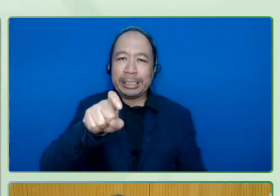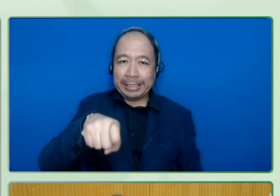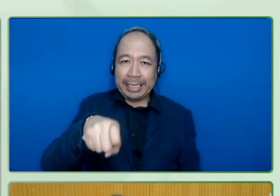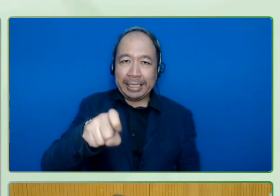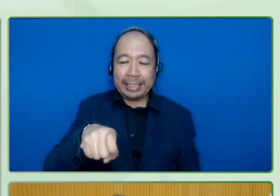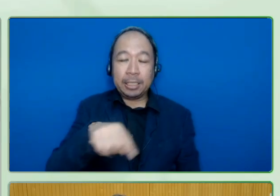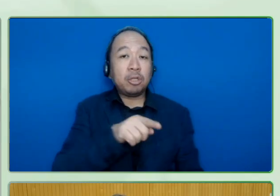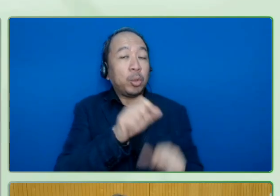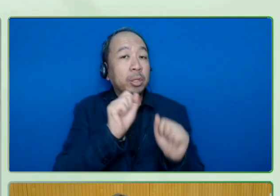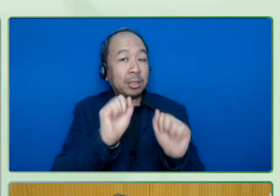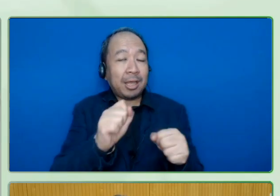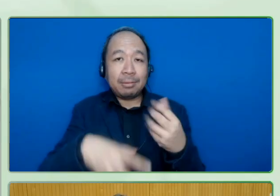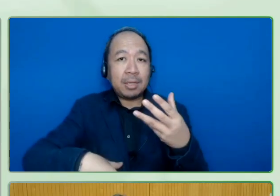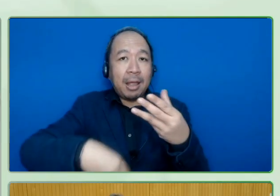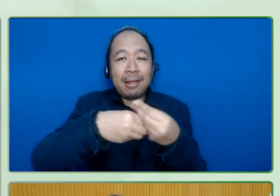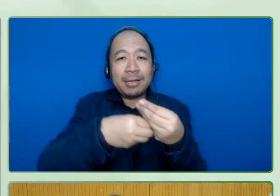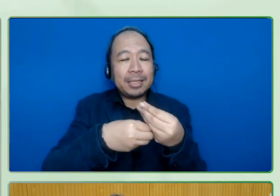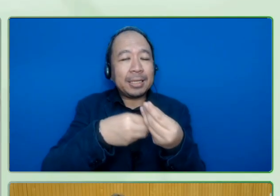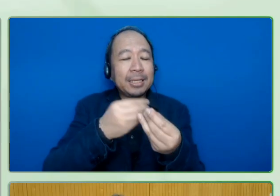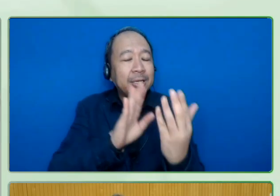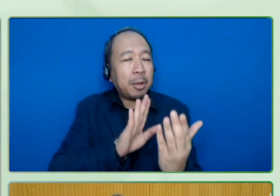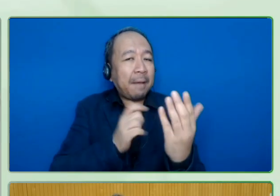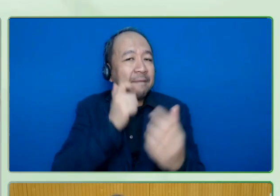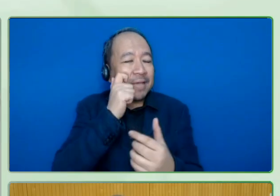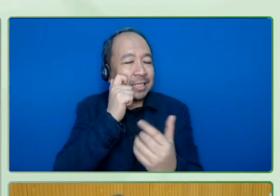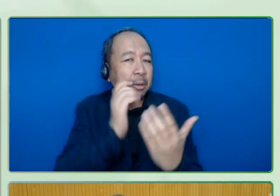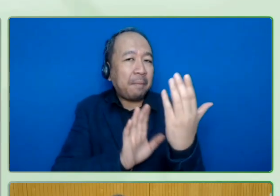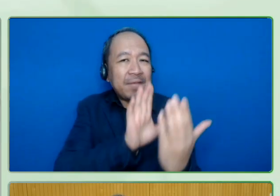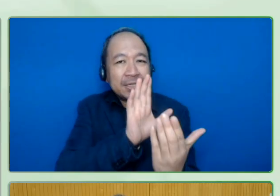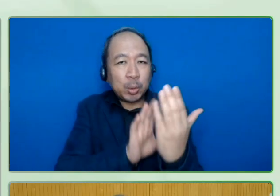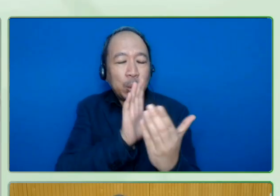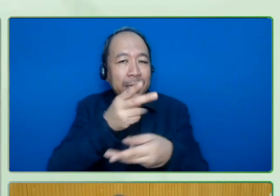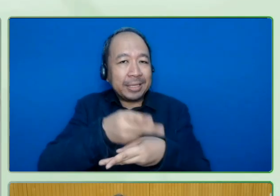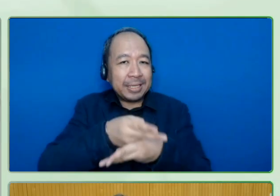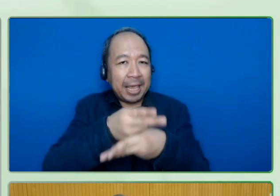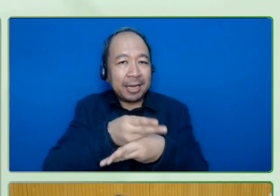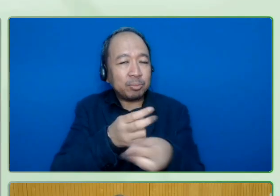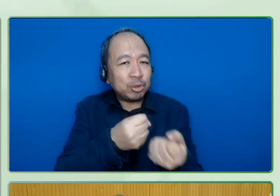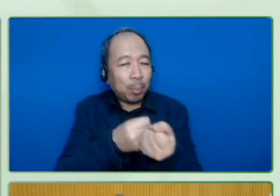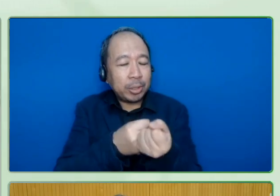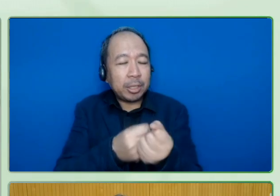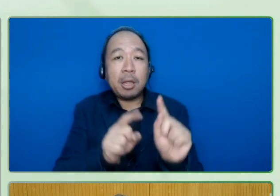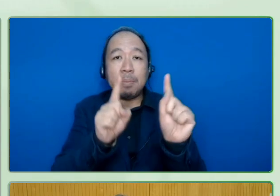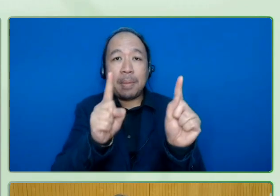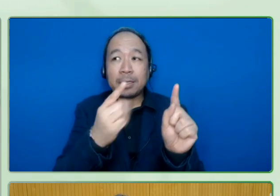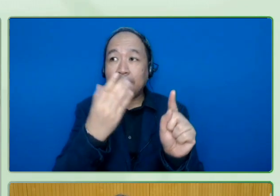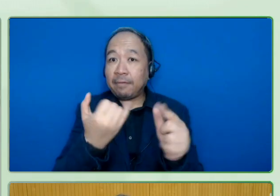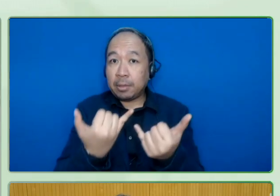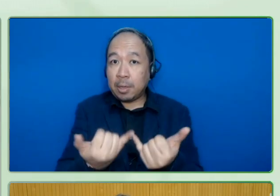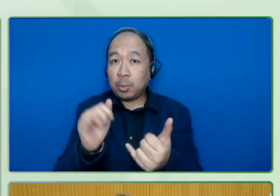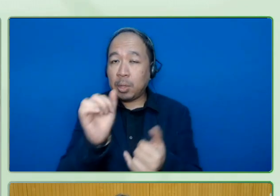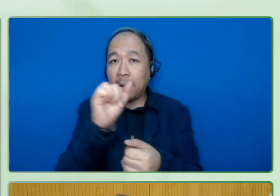to in-person care. However, existing applications that support caregivers of autistic